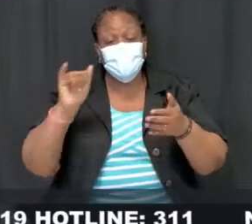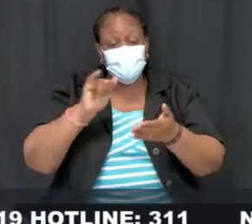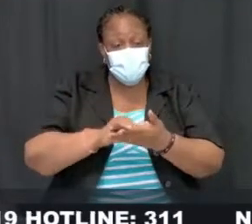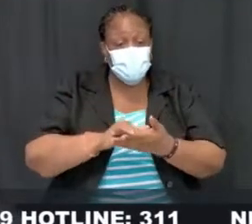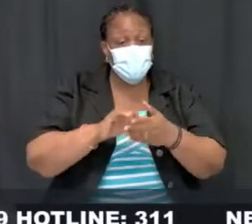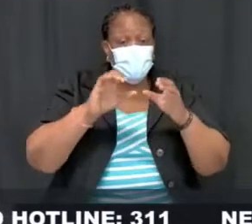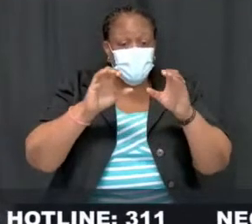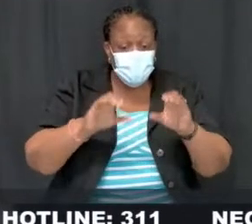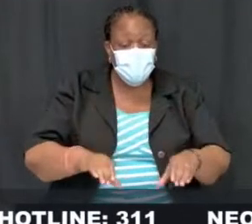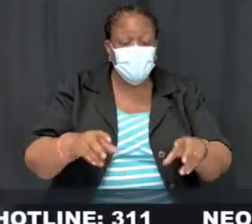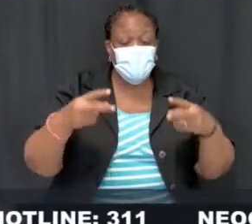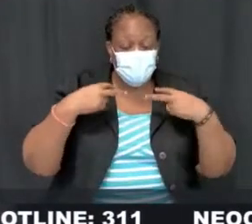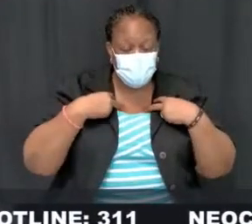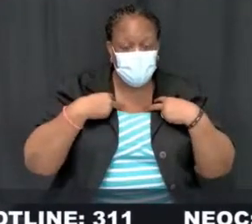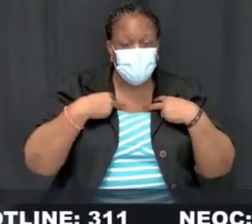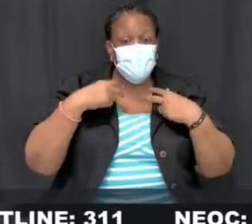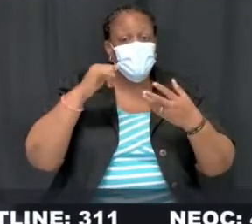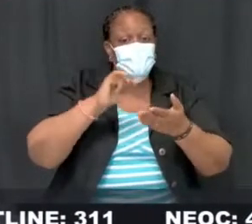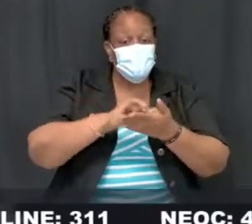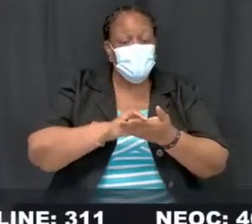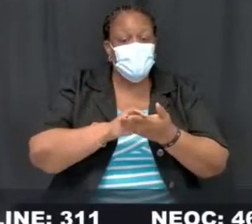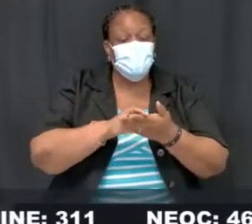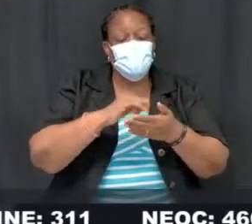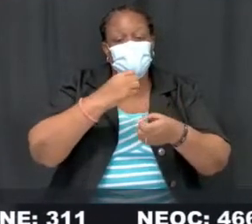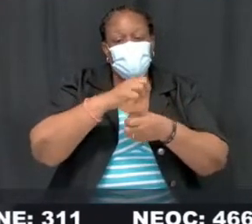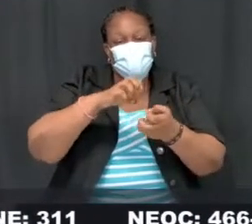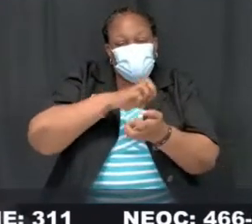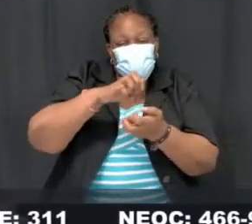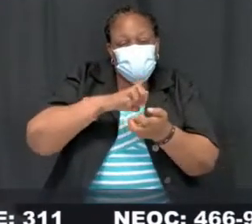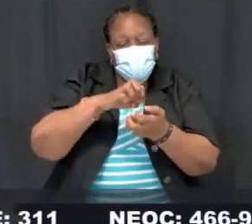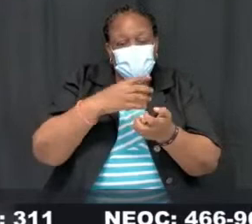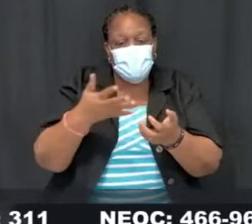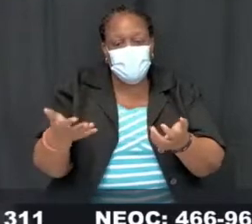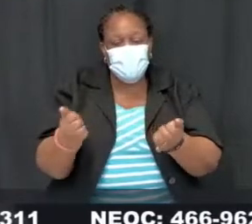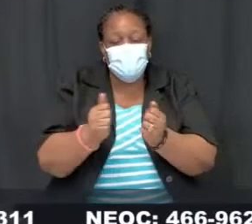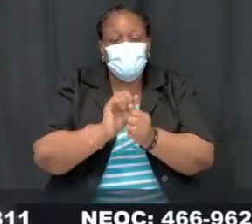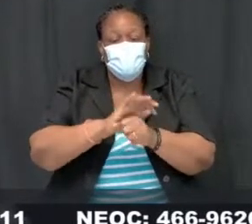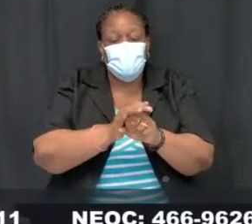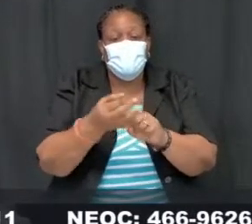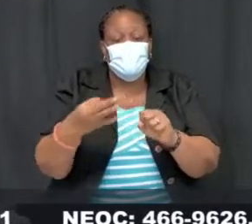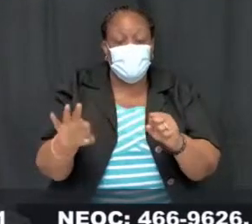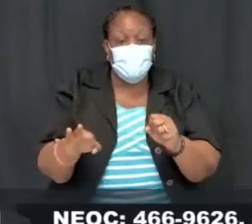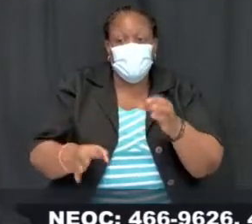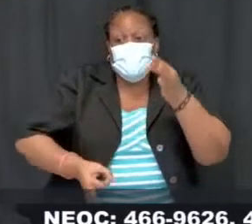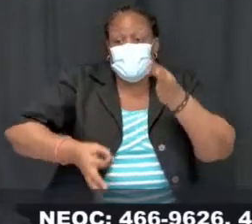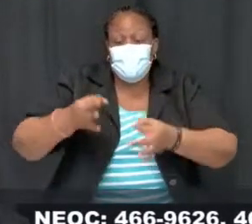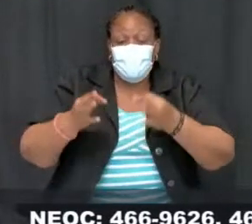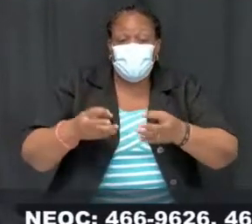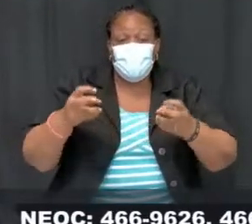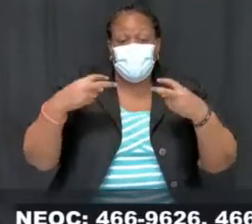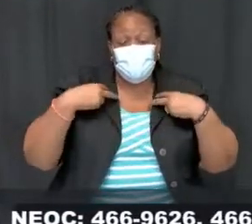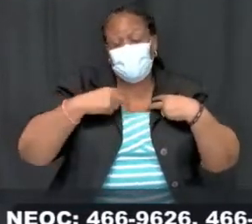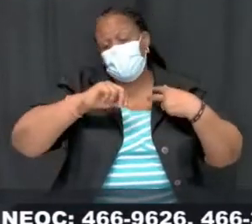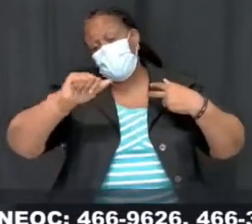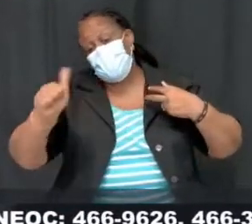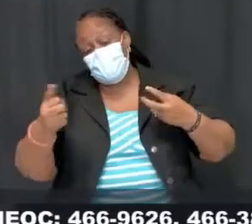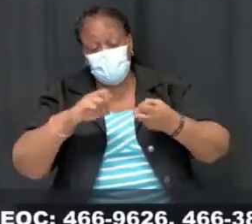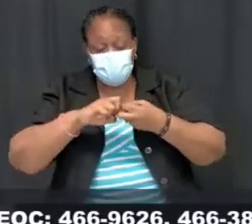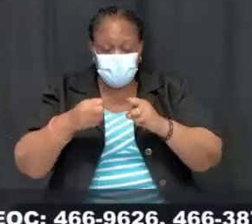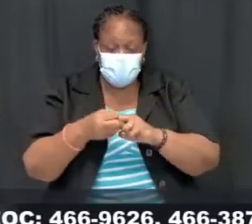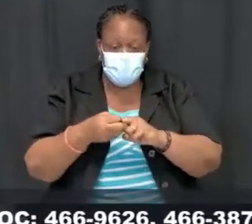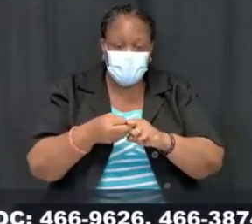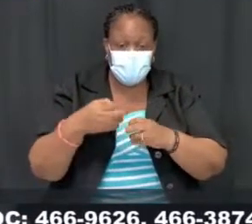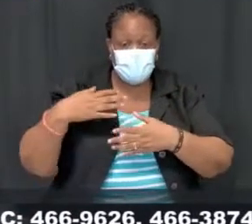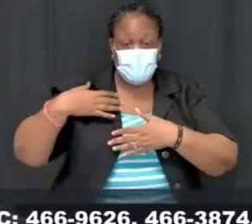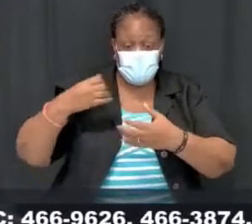and developing the complications of these diseases. And that is why we say if you have some of these pre-existing conditions, it's important for you to